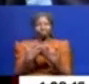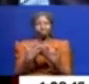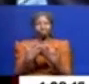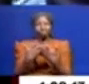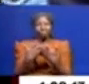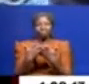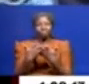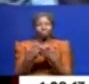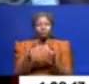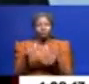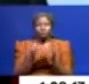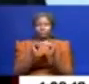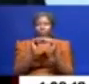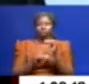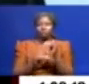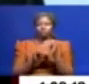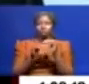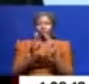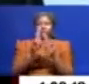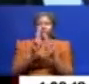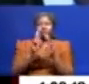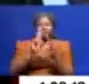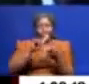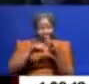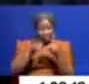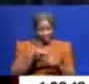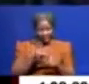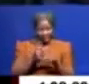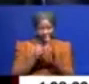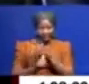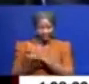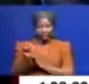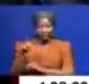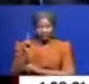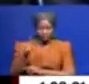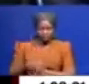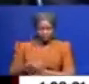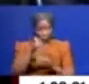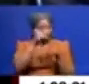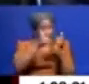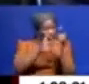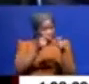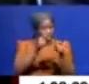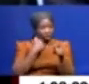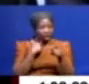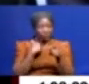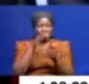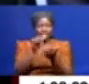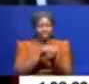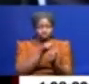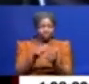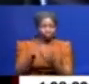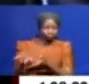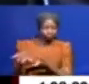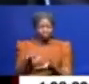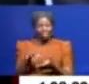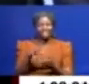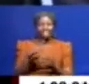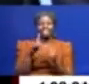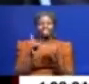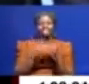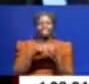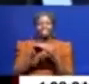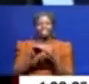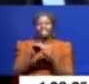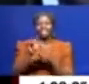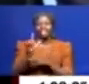regulatory requirements under the law. For the milk, we've actually destroyed about 60 liters, and for different